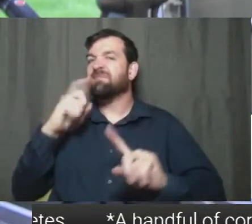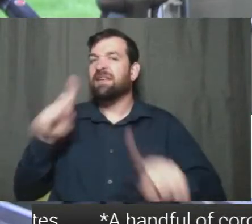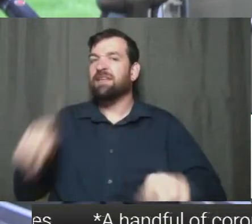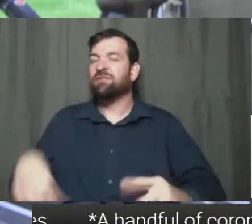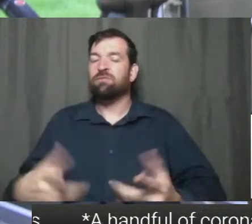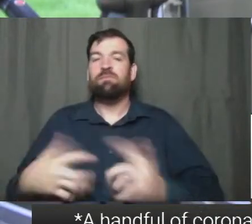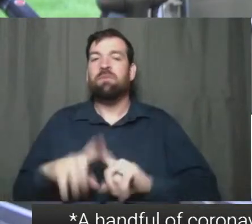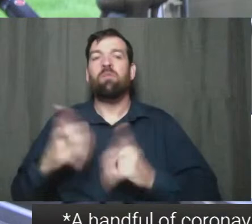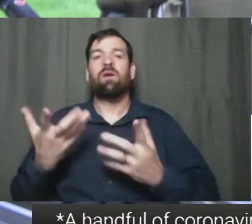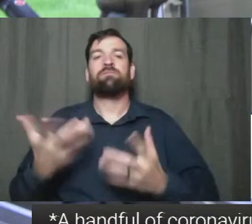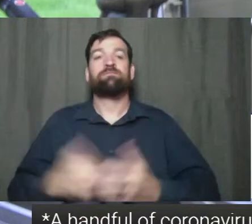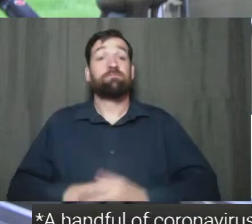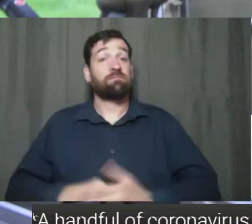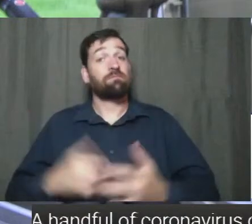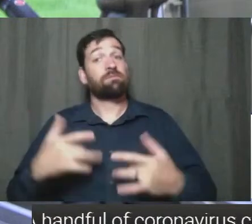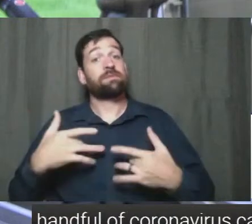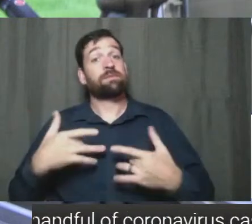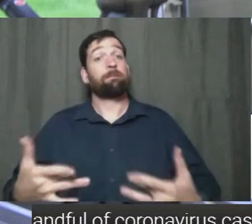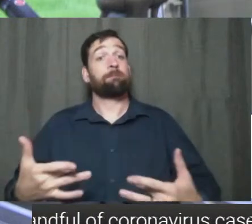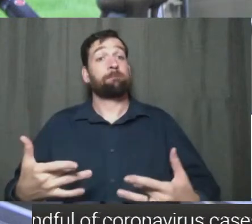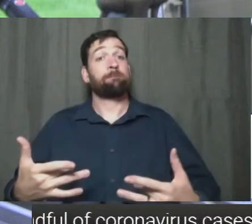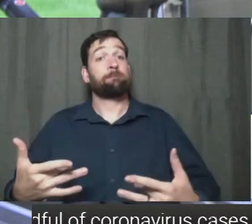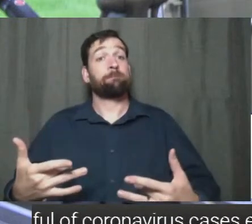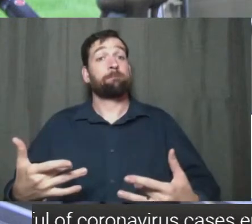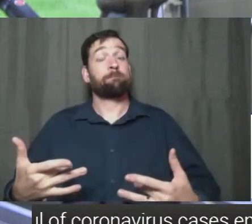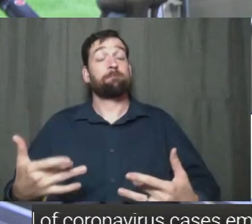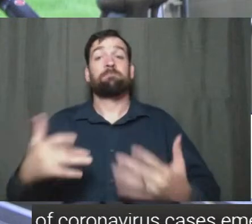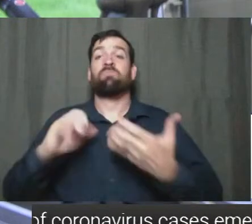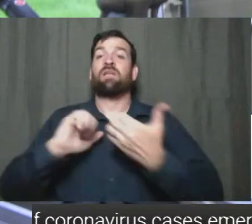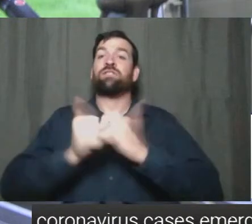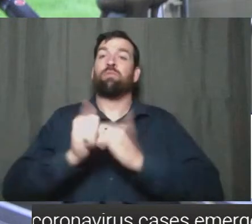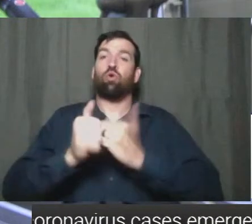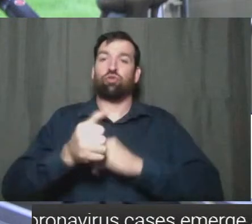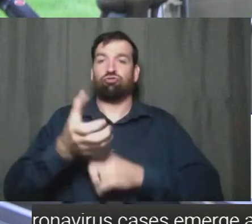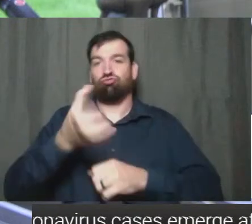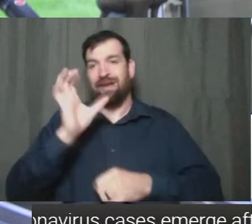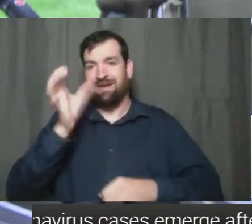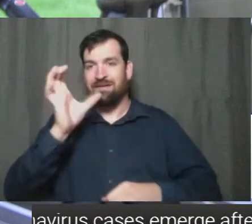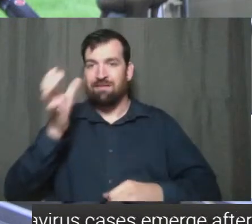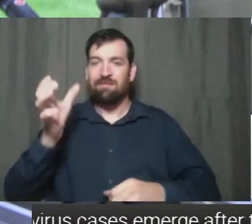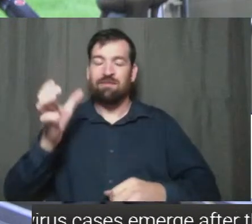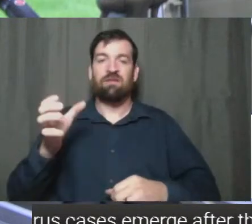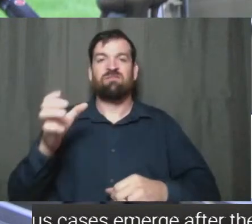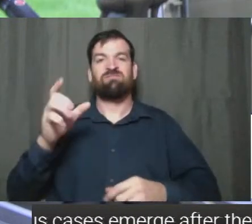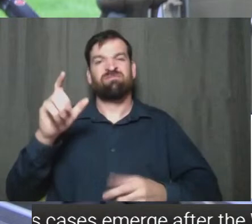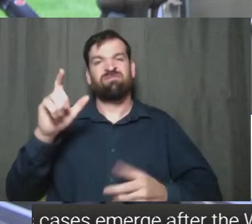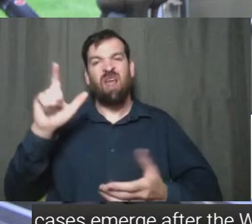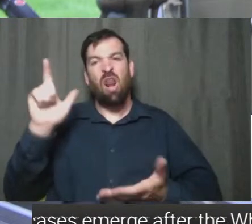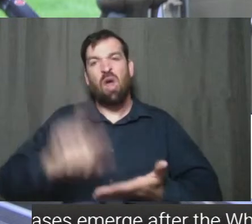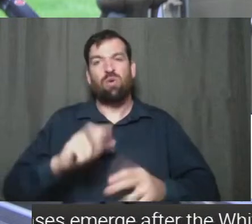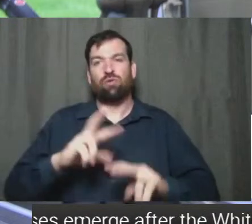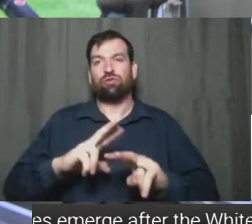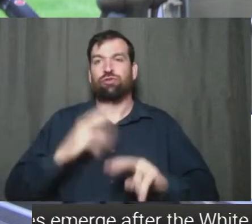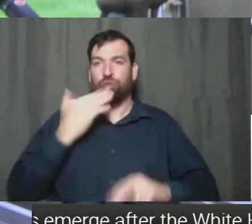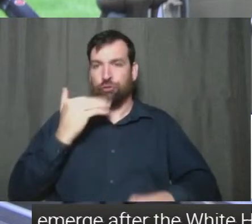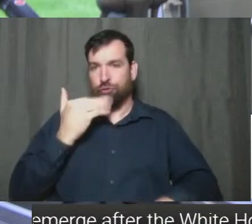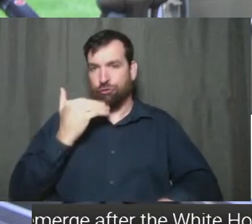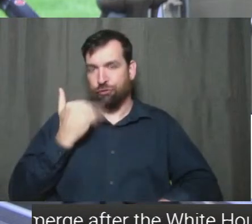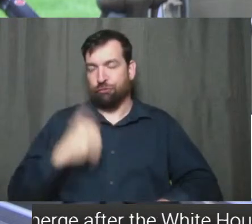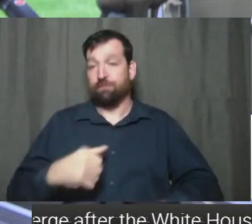So usually it's going to be a sports beverage with very little sugar in it. I like to